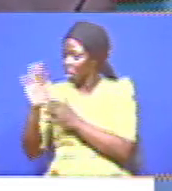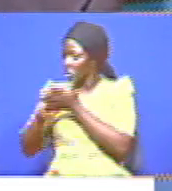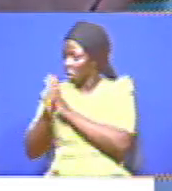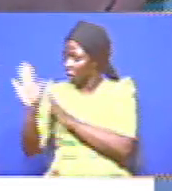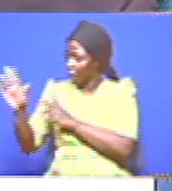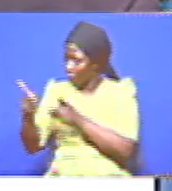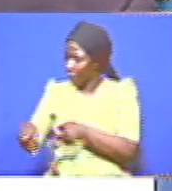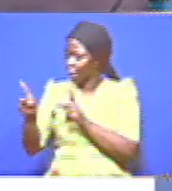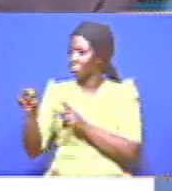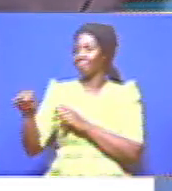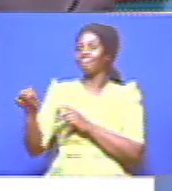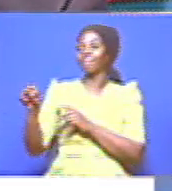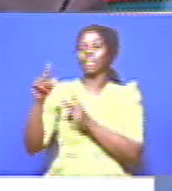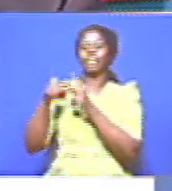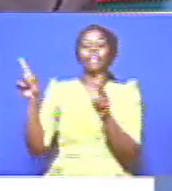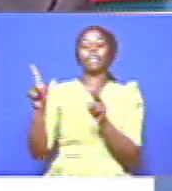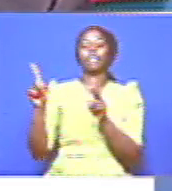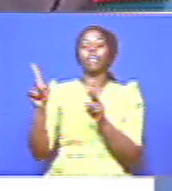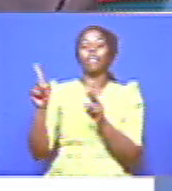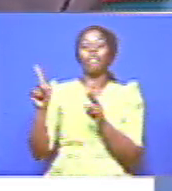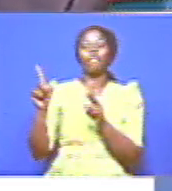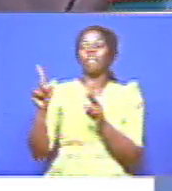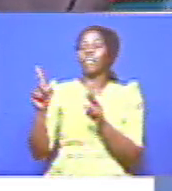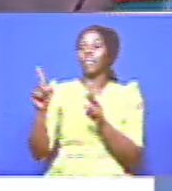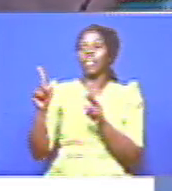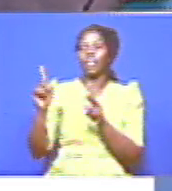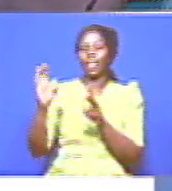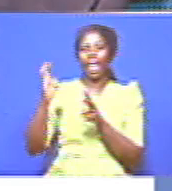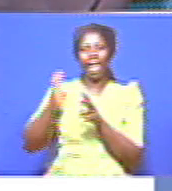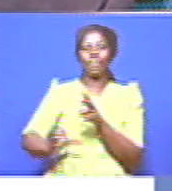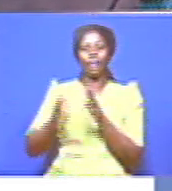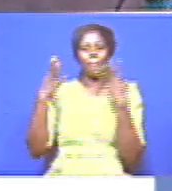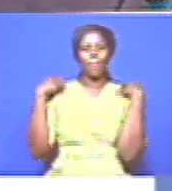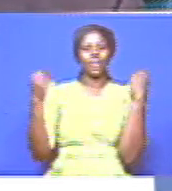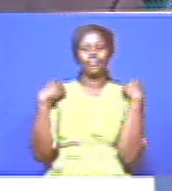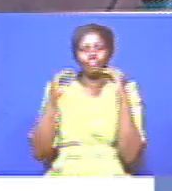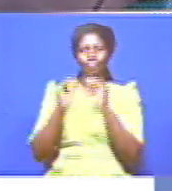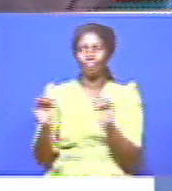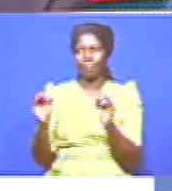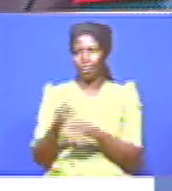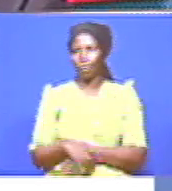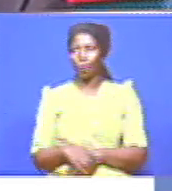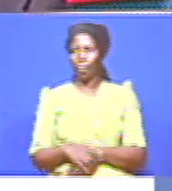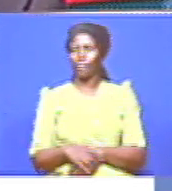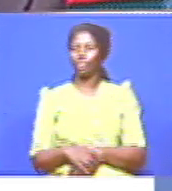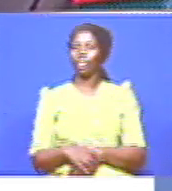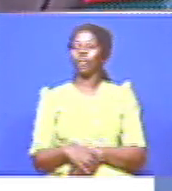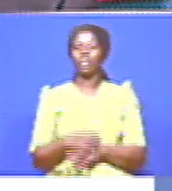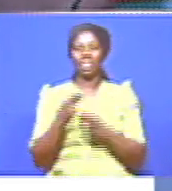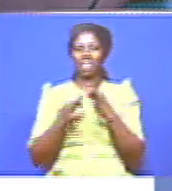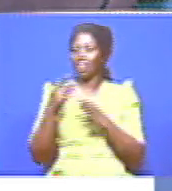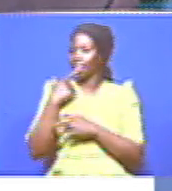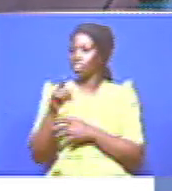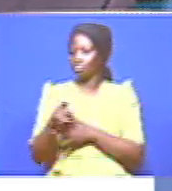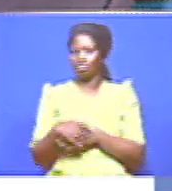permission is the beginning wrong. Of an ethical practice. Right. Because if you really, if I say, Michael, may I have your rubber? Mm-hmm.